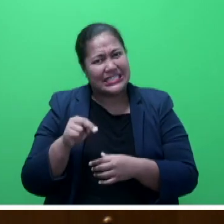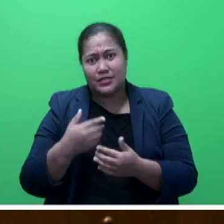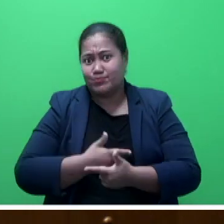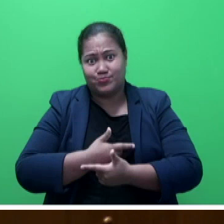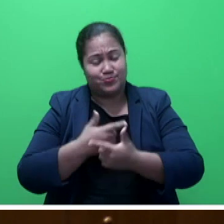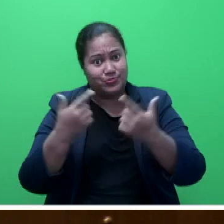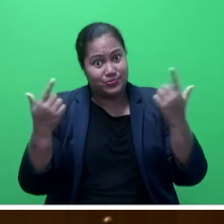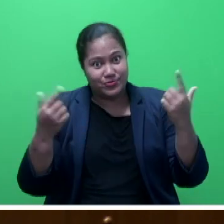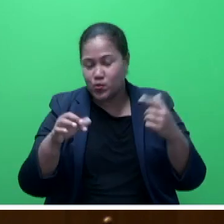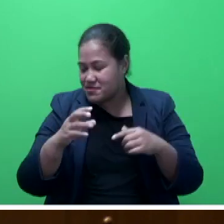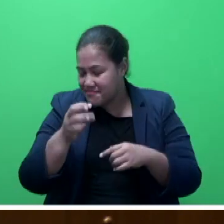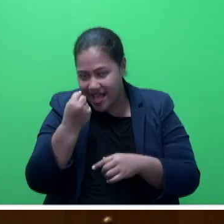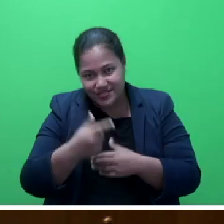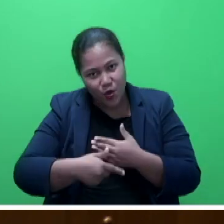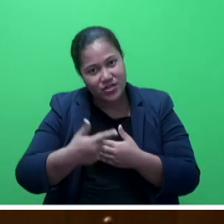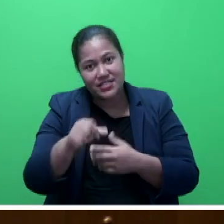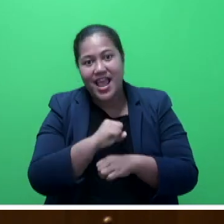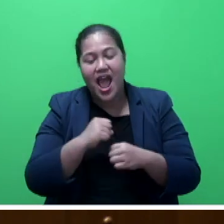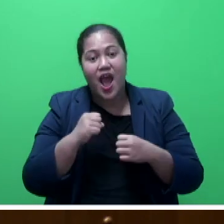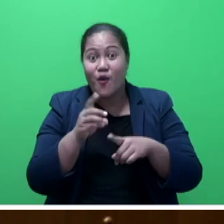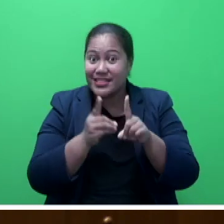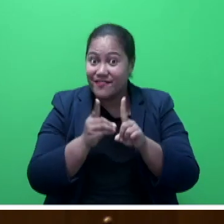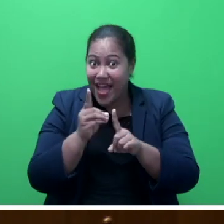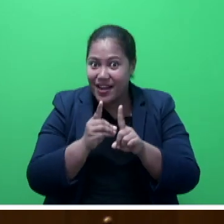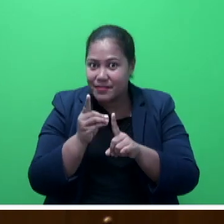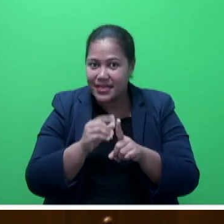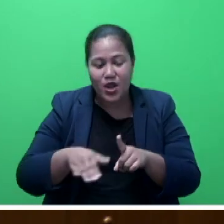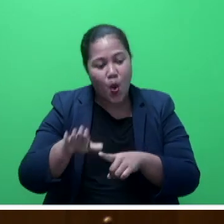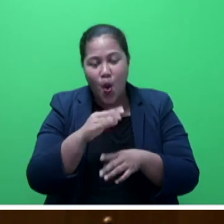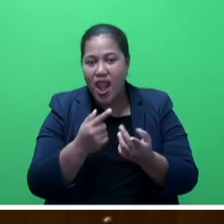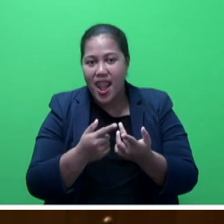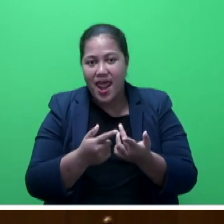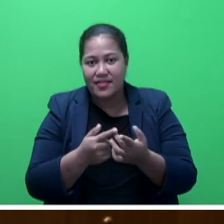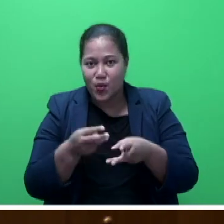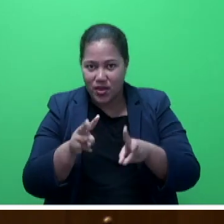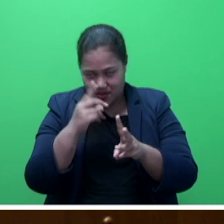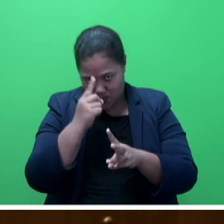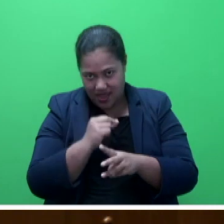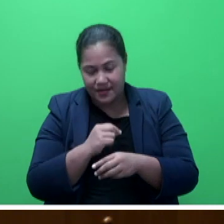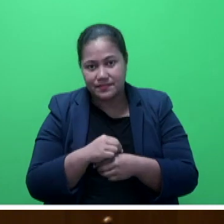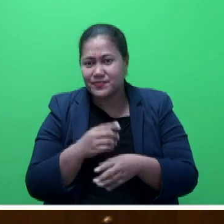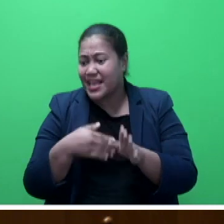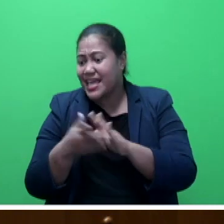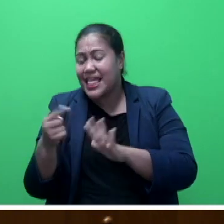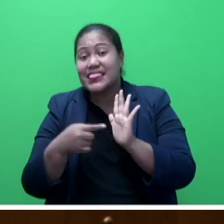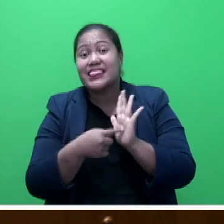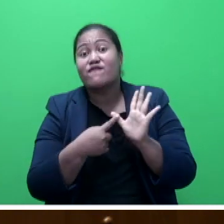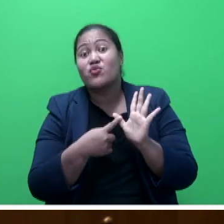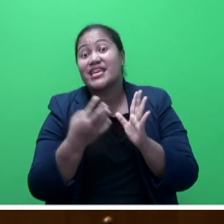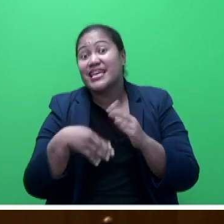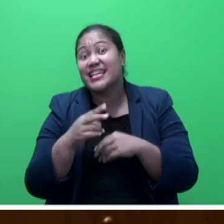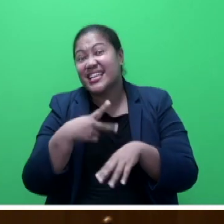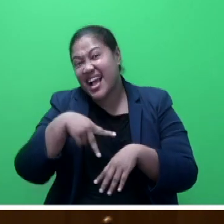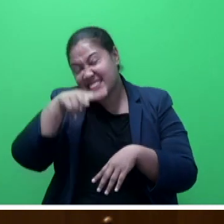continue our development in every way we can. In Tabuki village in Kandavu, women like